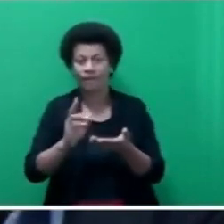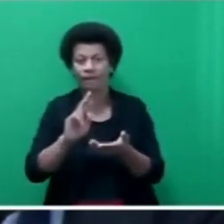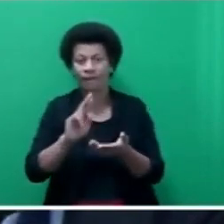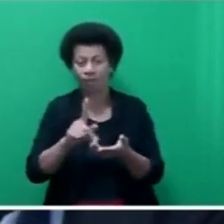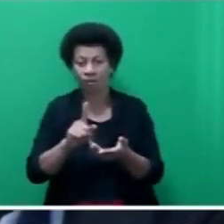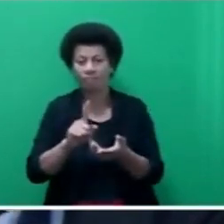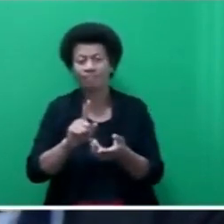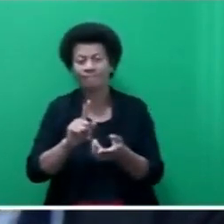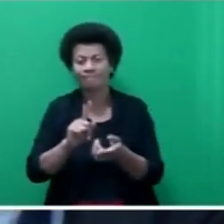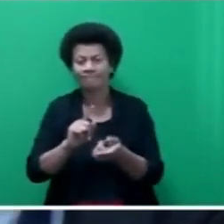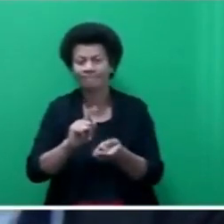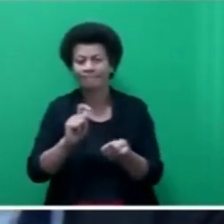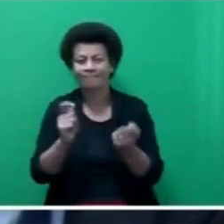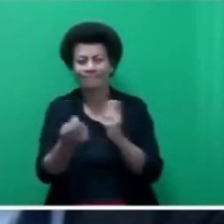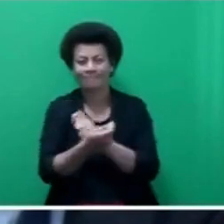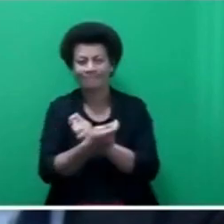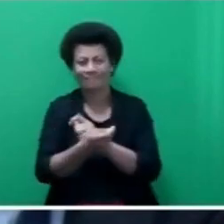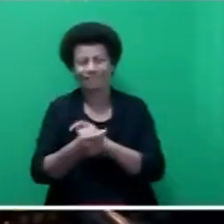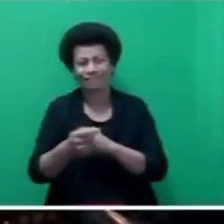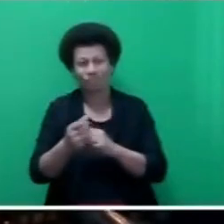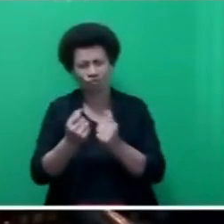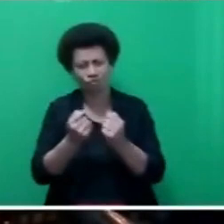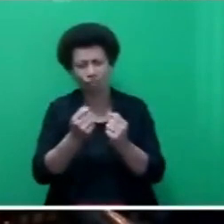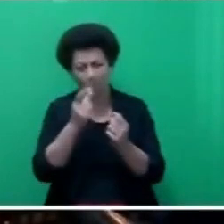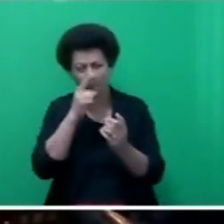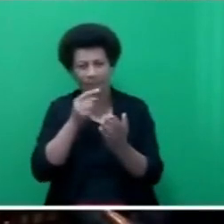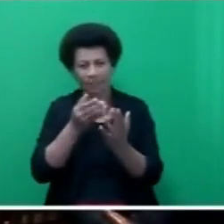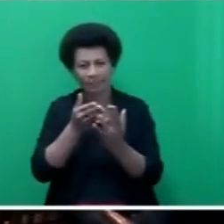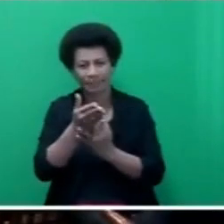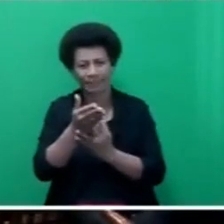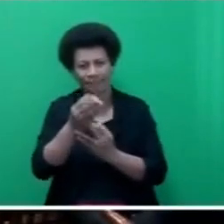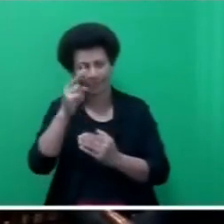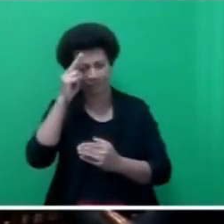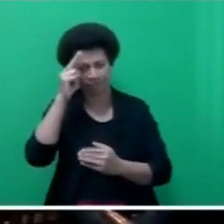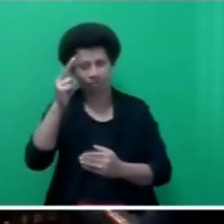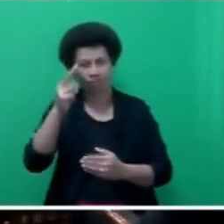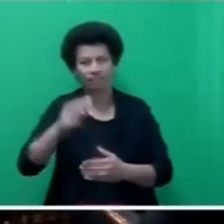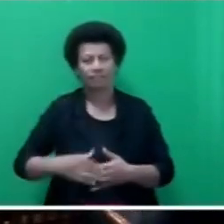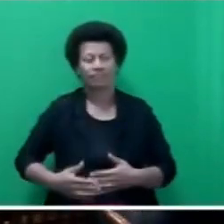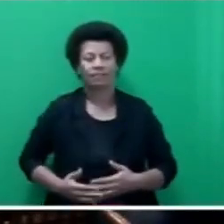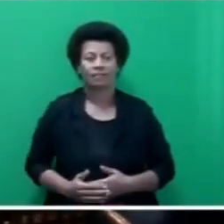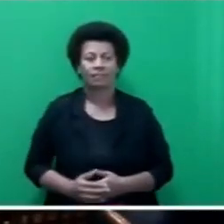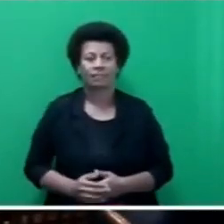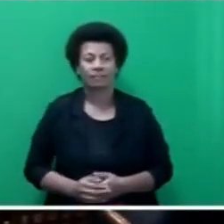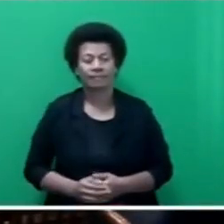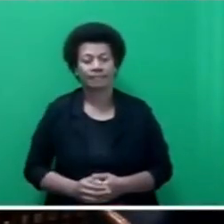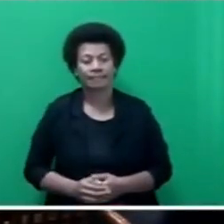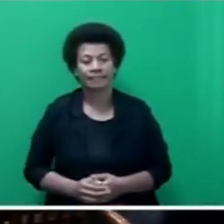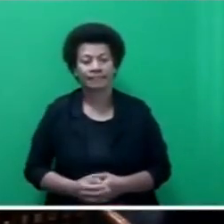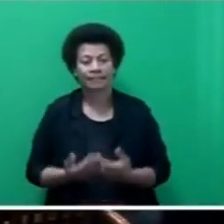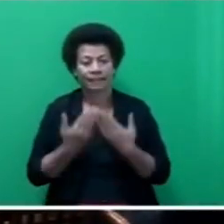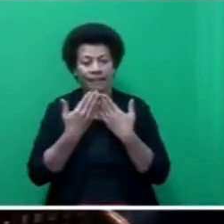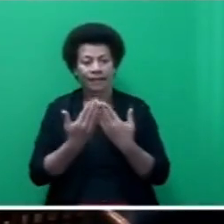and stronger people and Napoli.